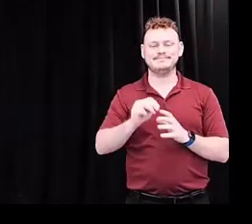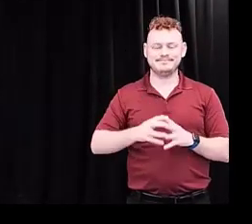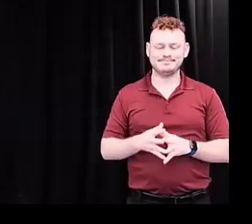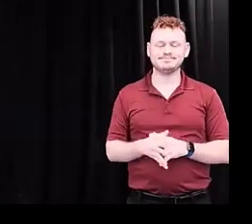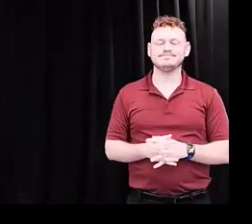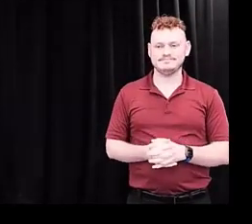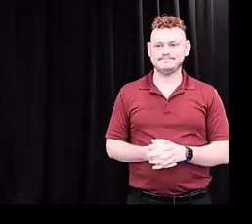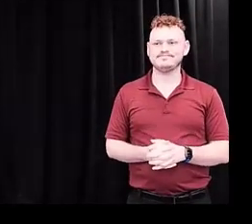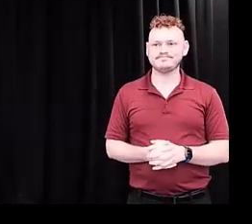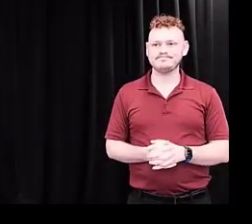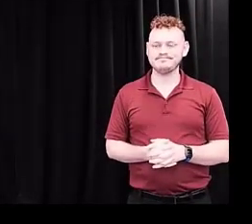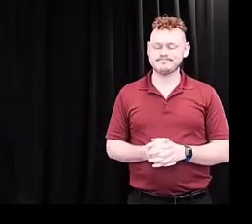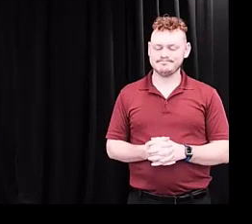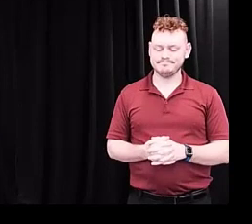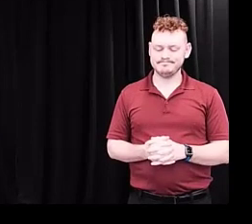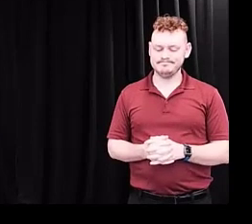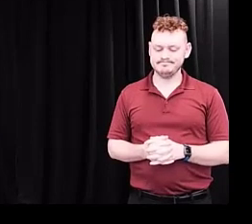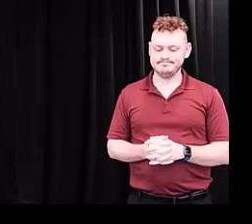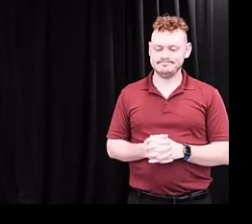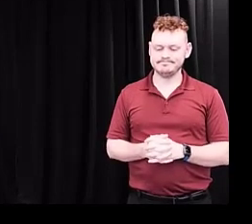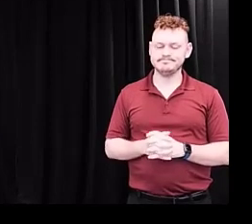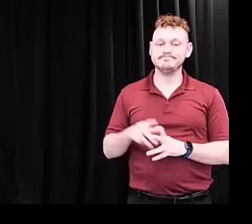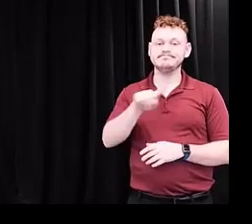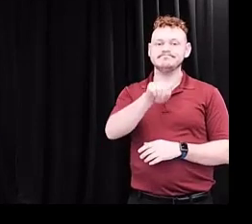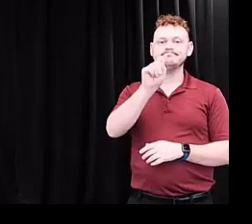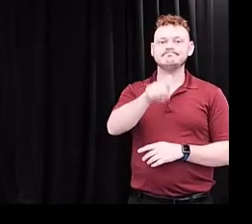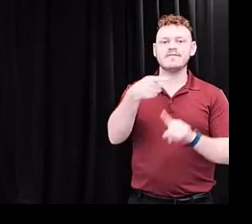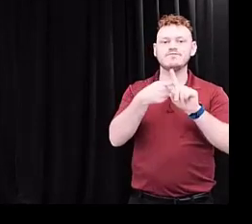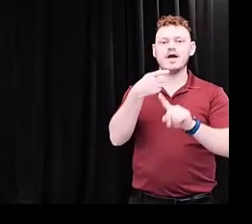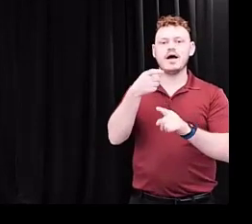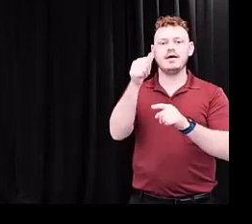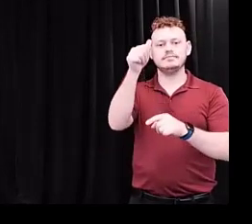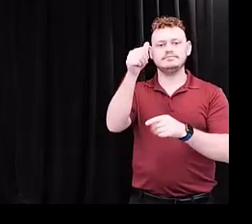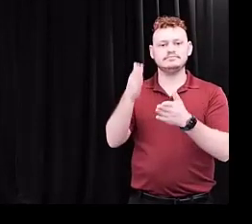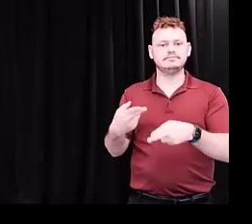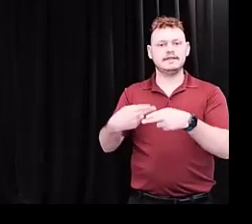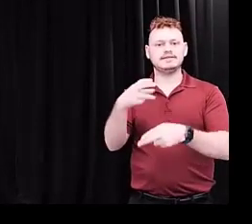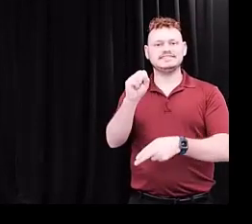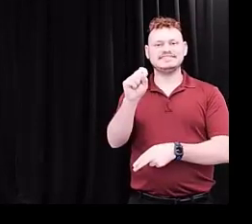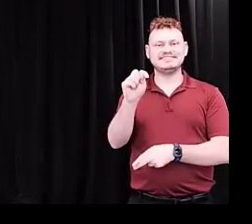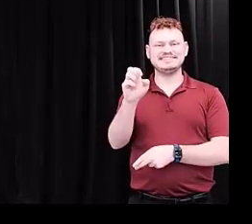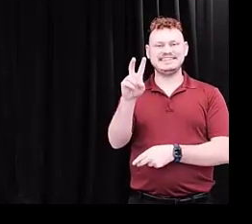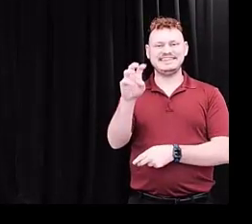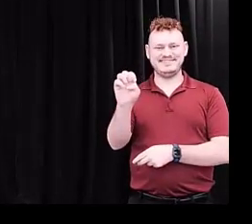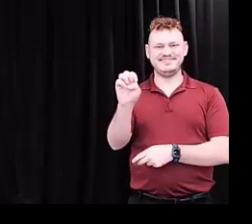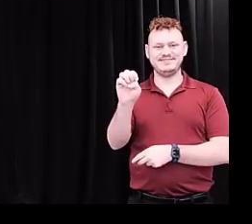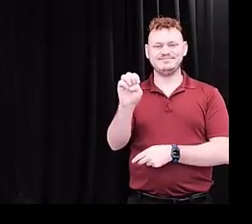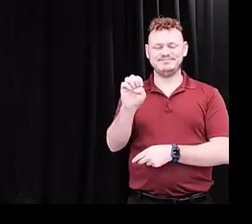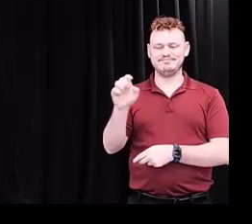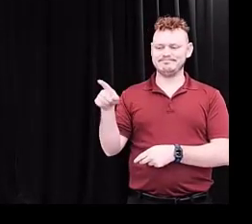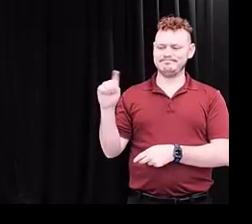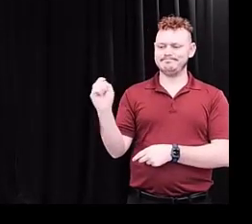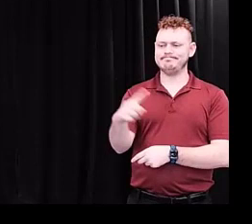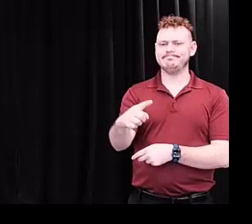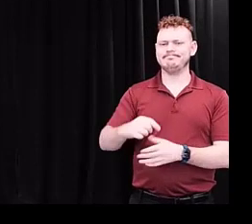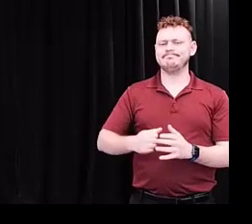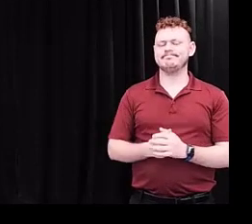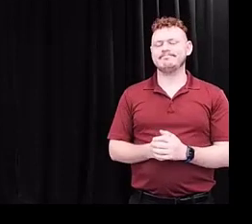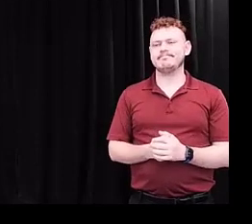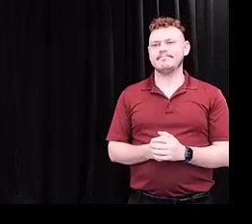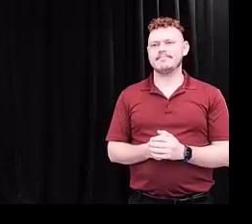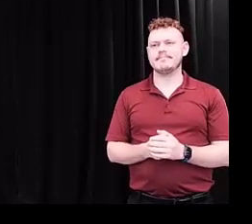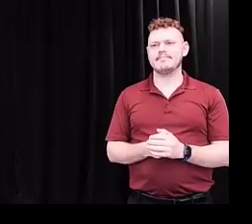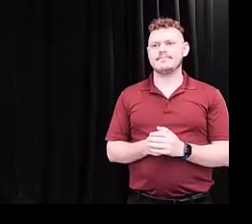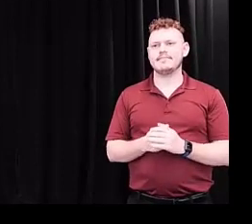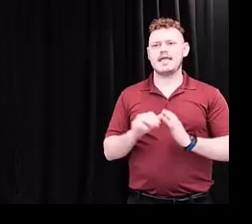right. So we have a question from Steve. He asks, how would you make those